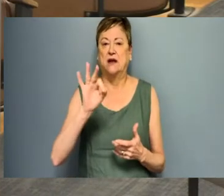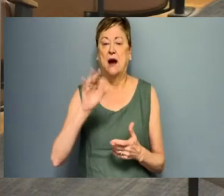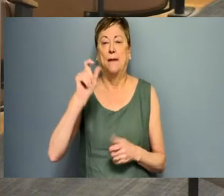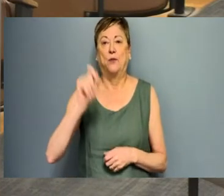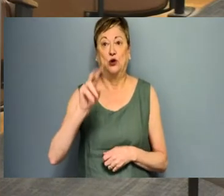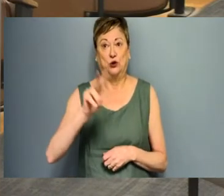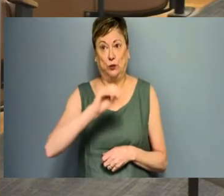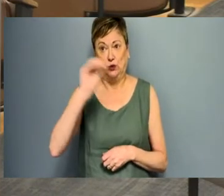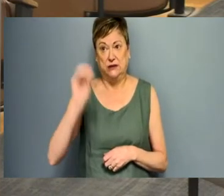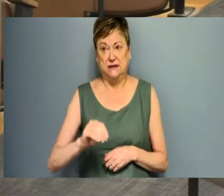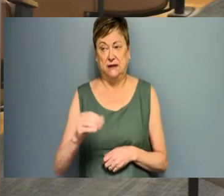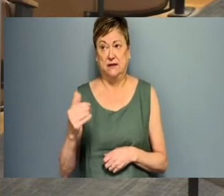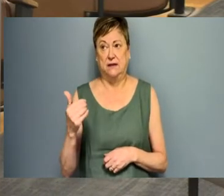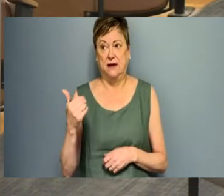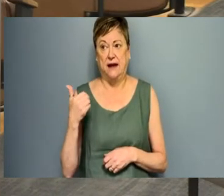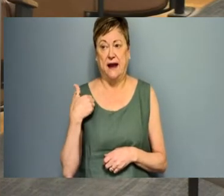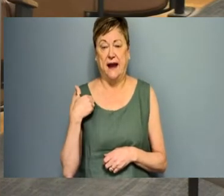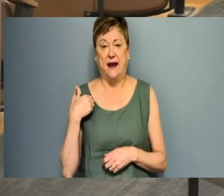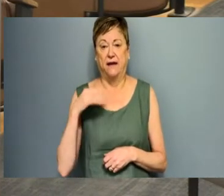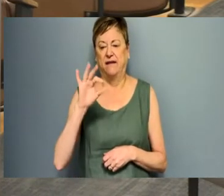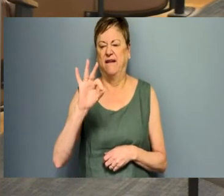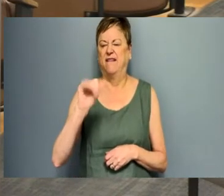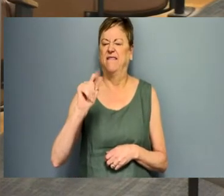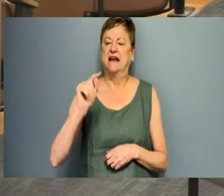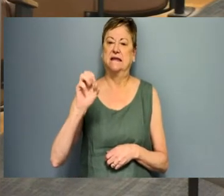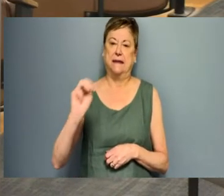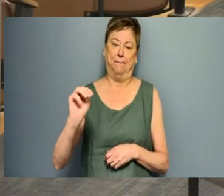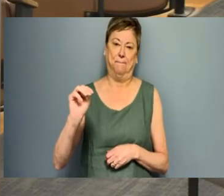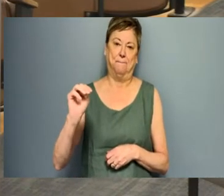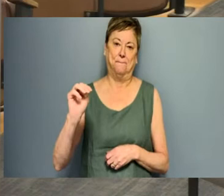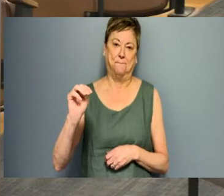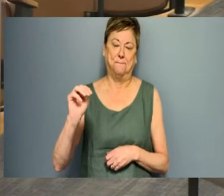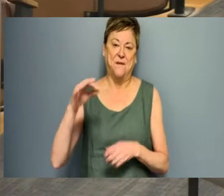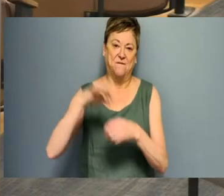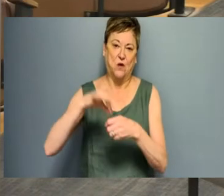29.2% had phantom votes.